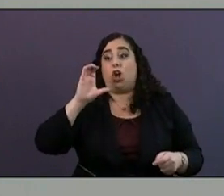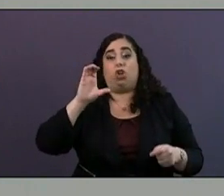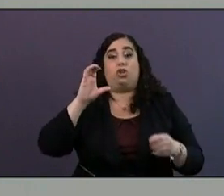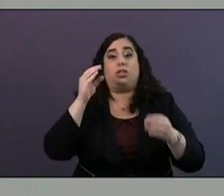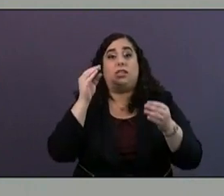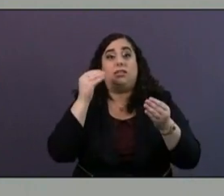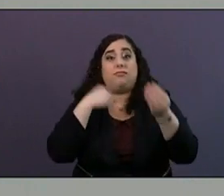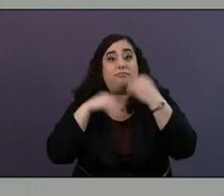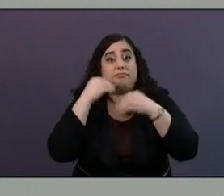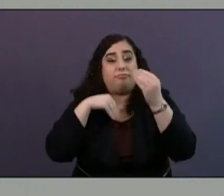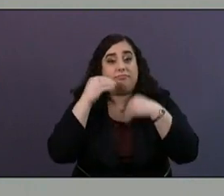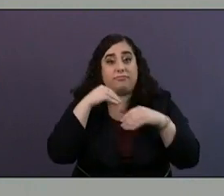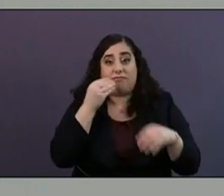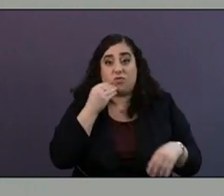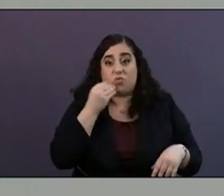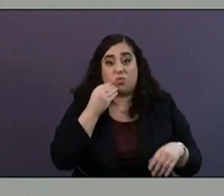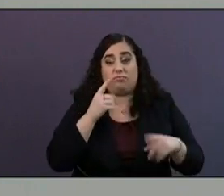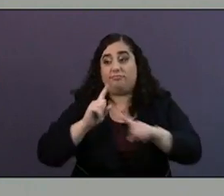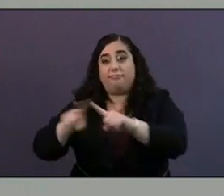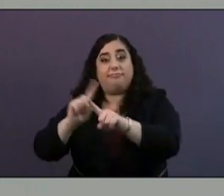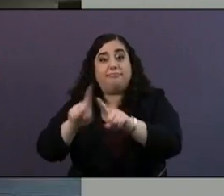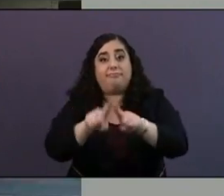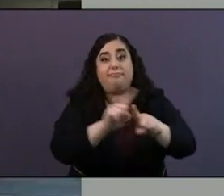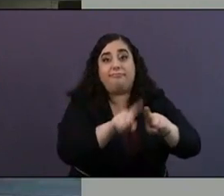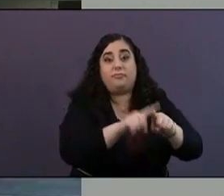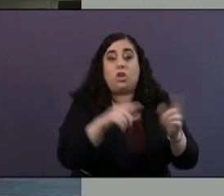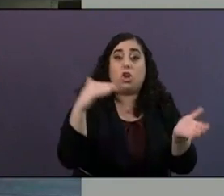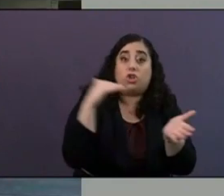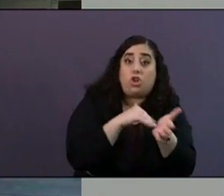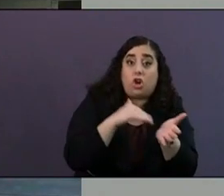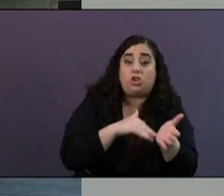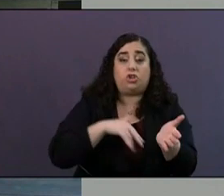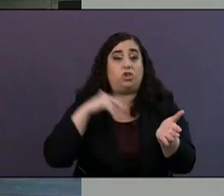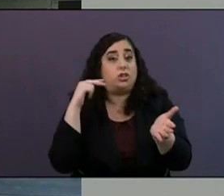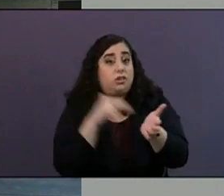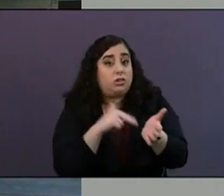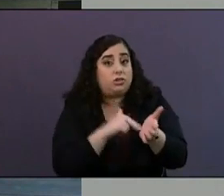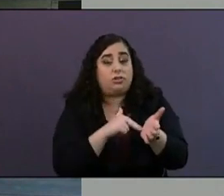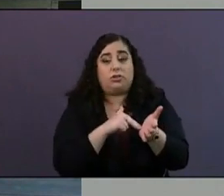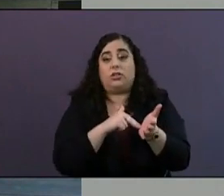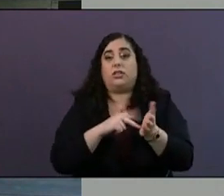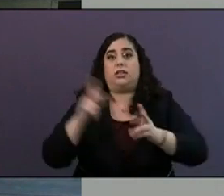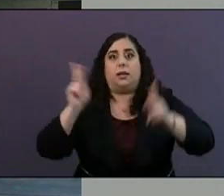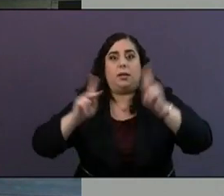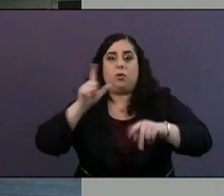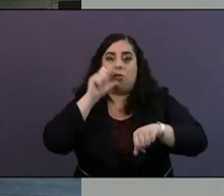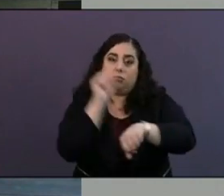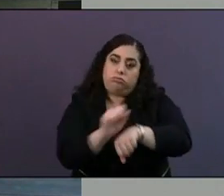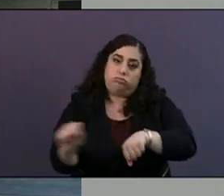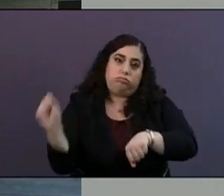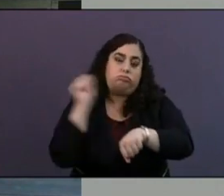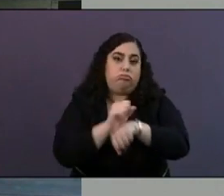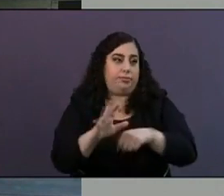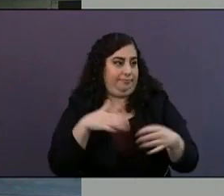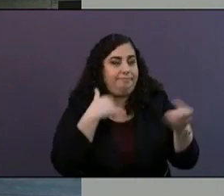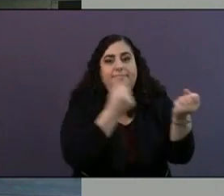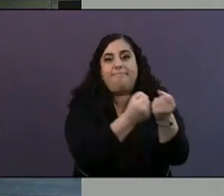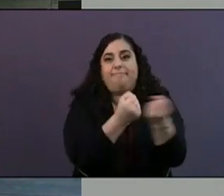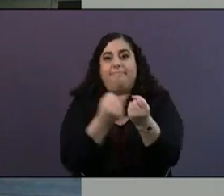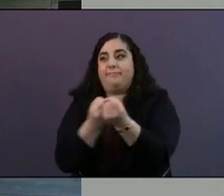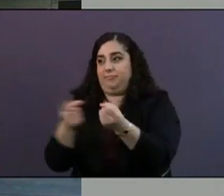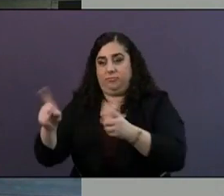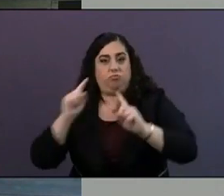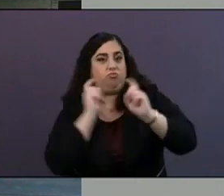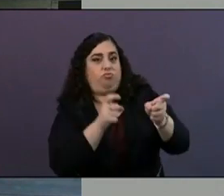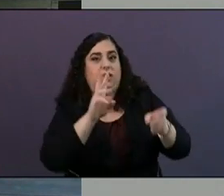donation, but then grew thanks to San Diegans who donated via their website. They've also been able to donate meals to the